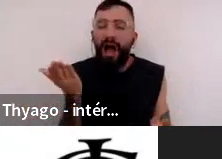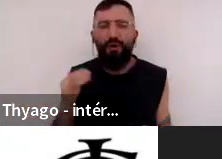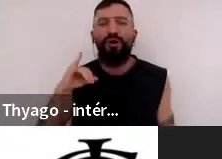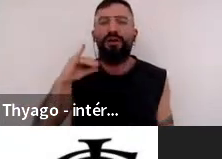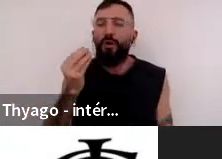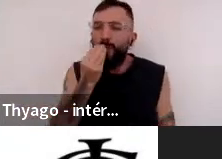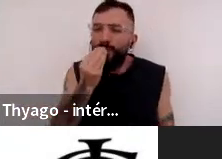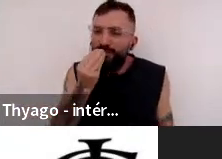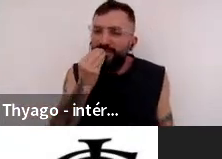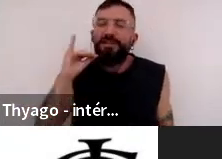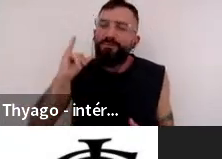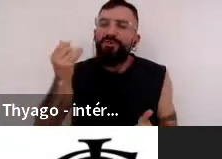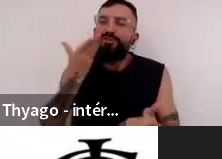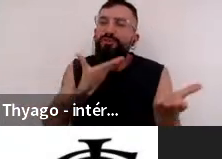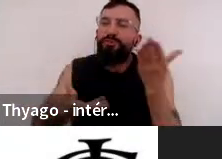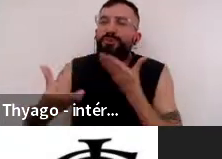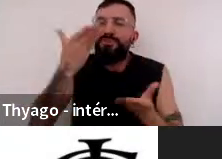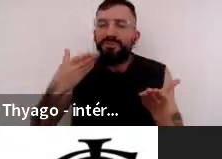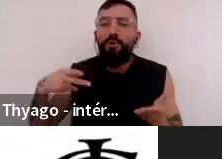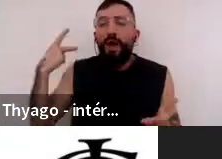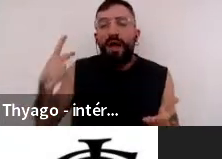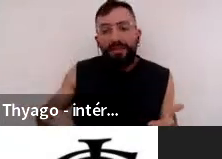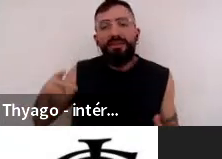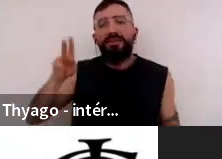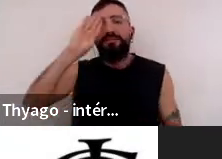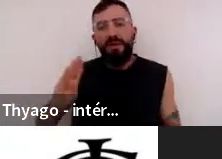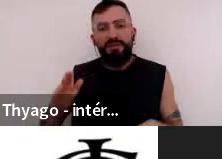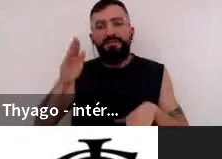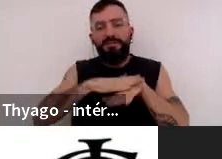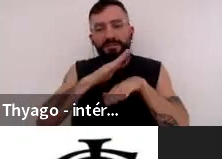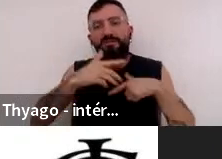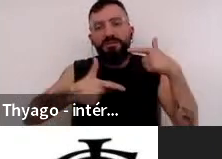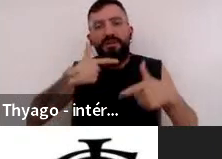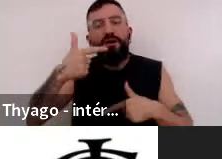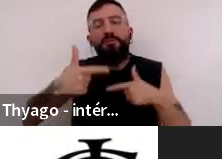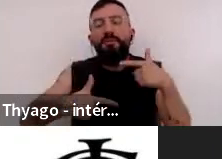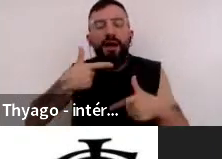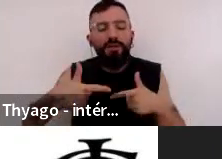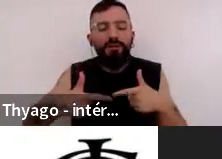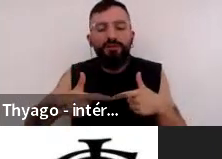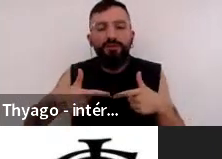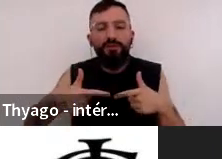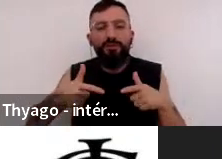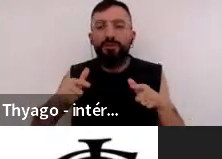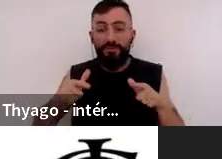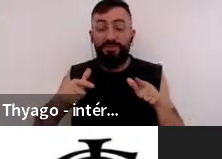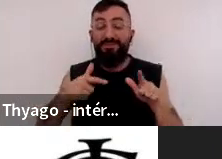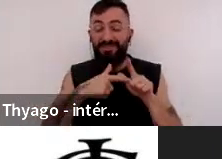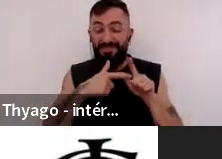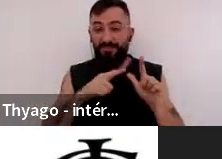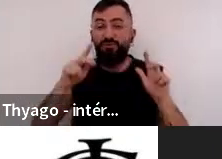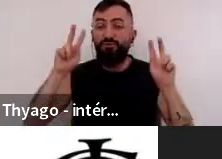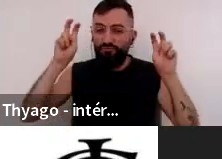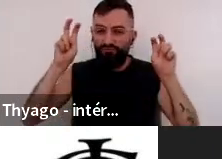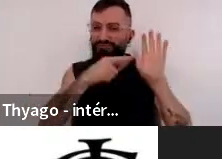the work that we've been doing here in Brazil on Brazilian